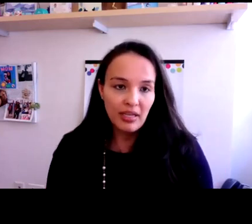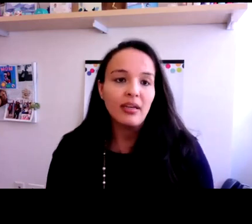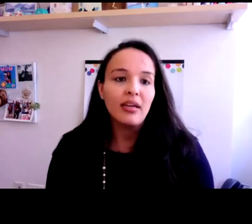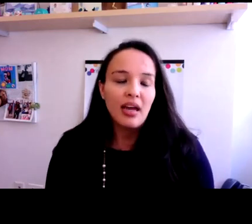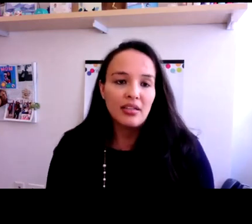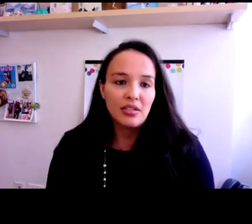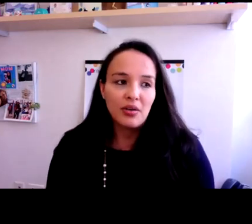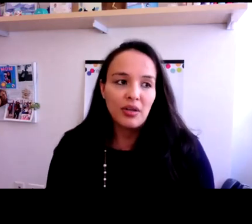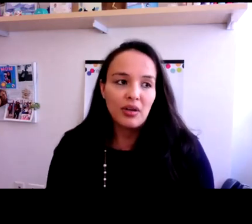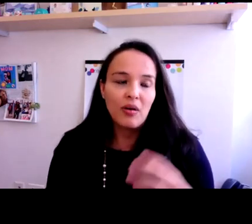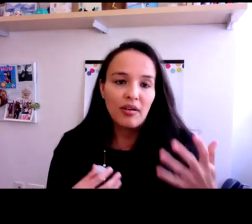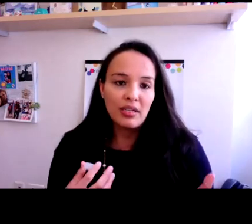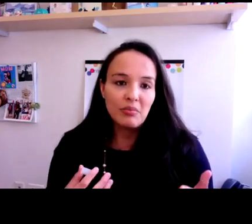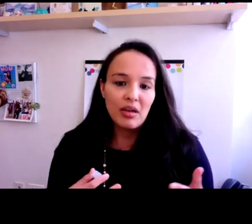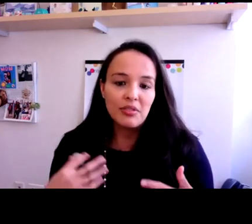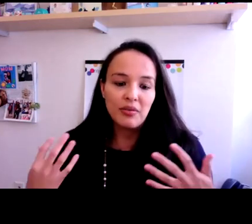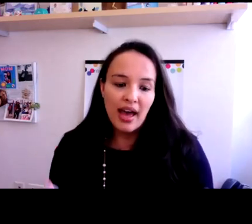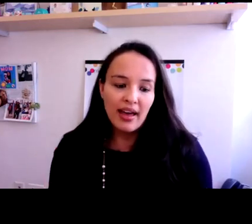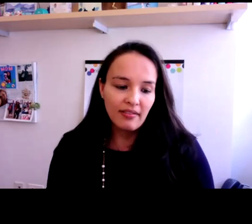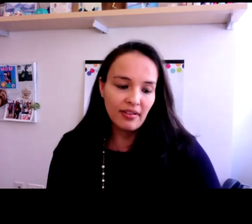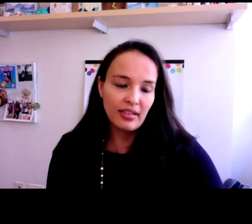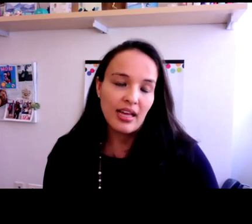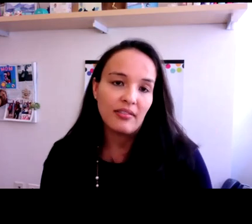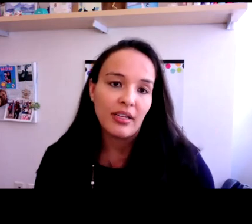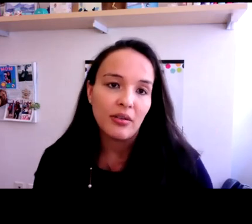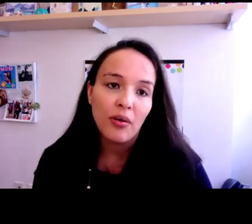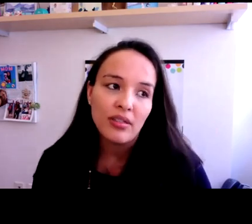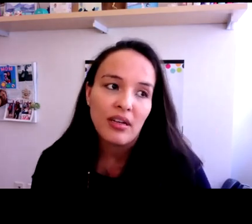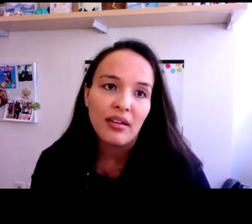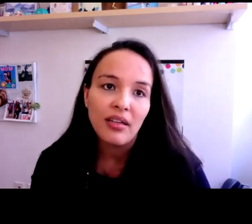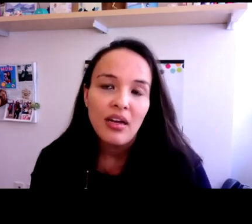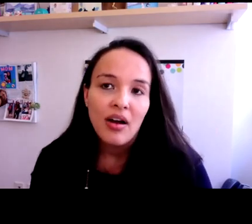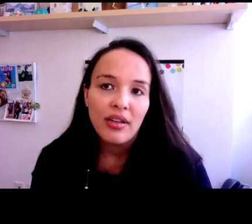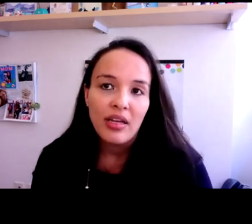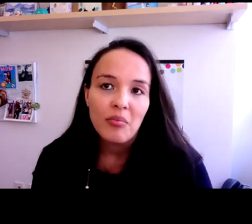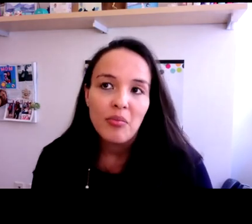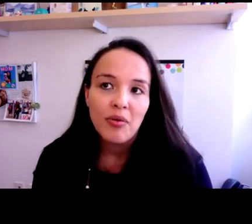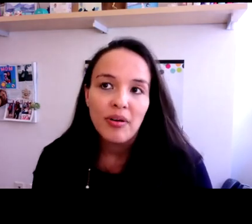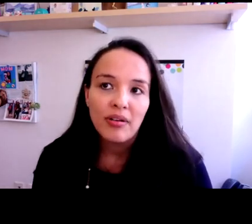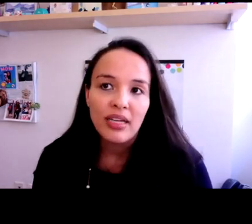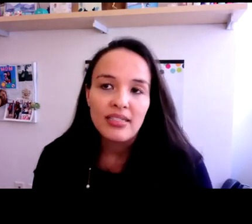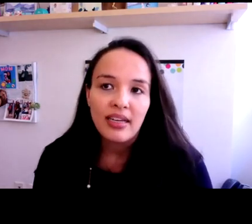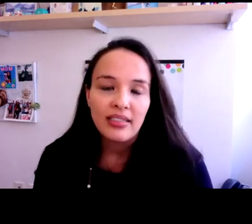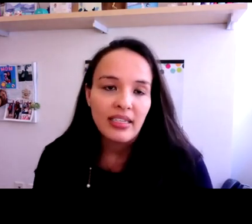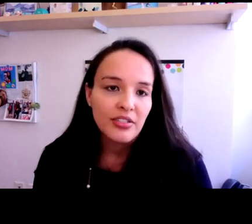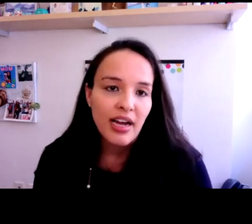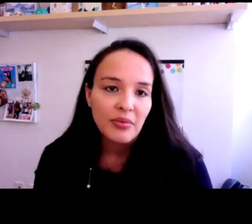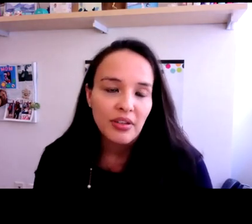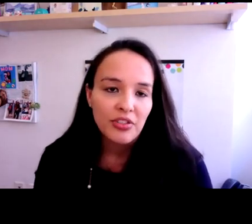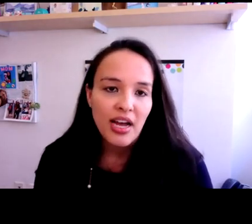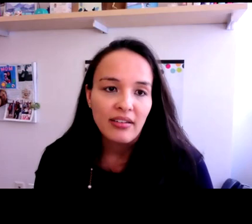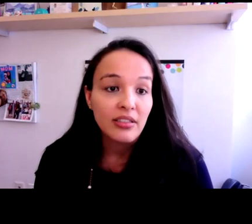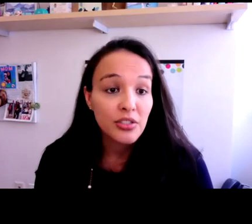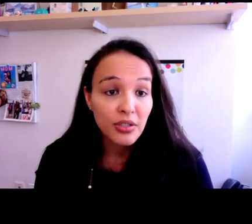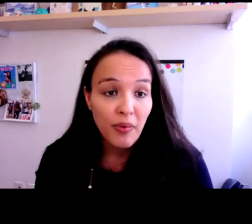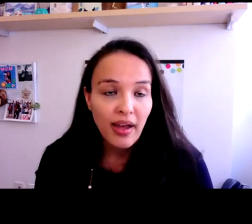the baby. And so, you know, are these moms who have this elevated cortisol, are they more or less likely to interact with